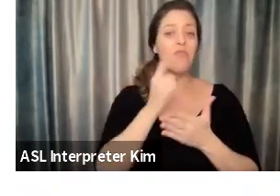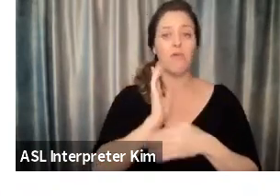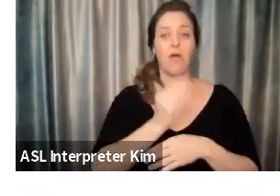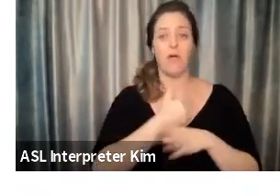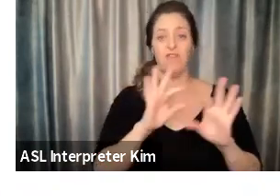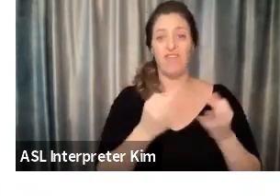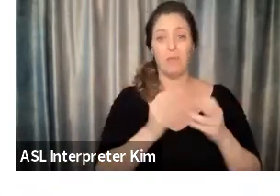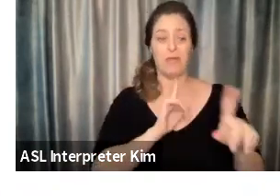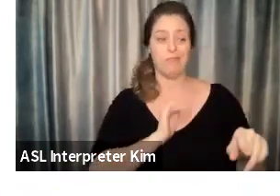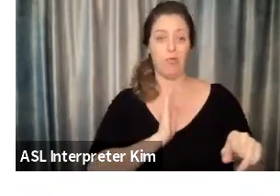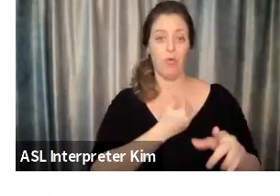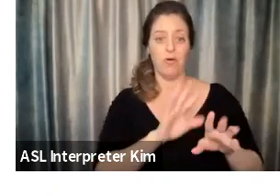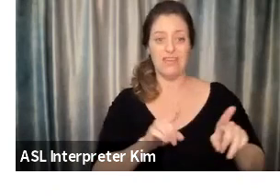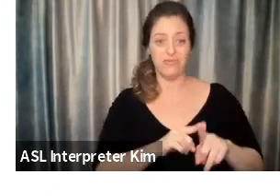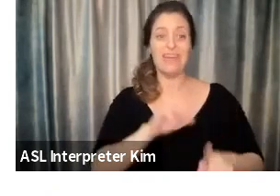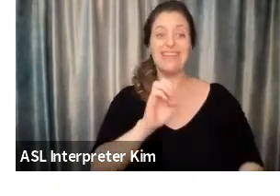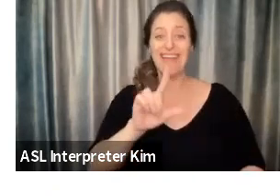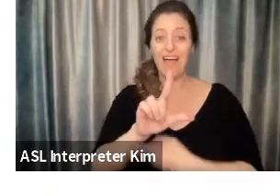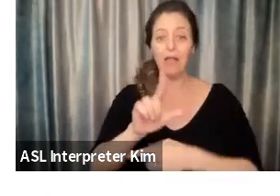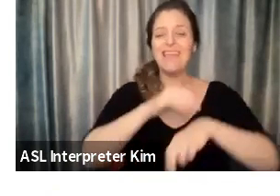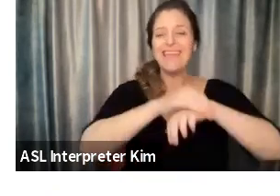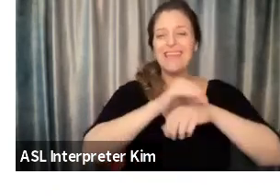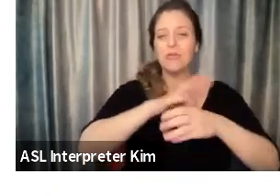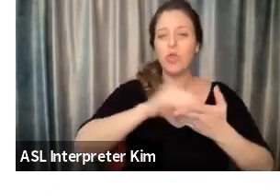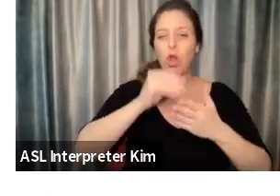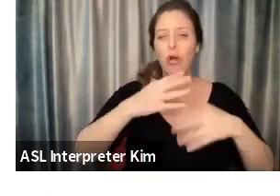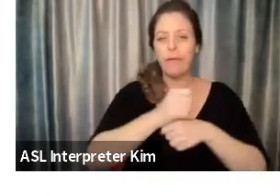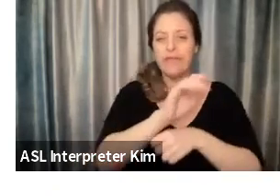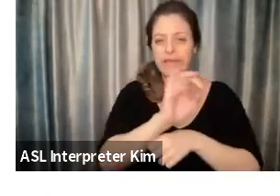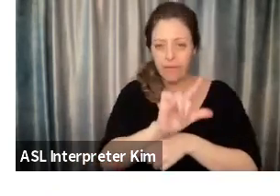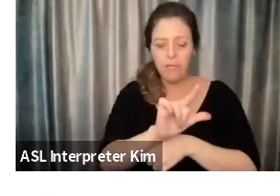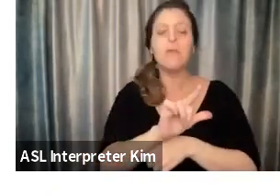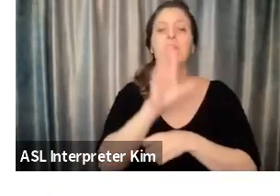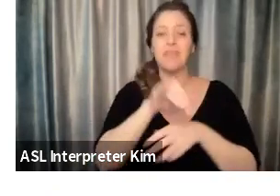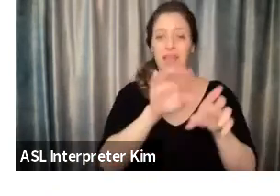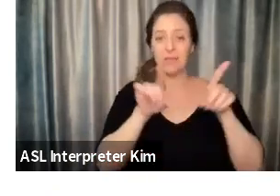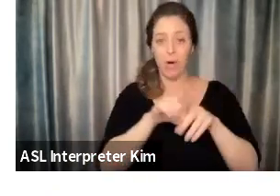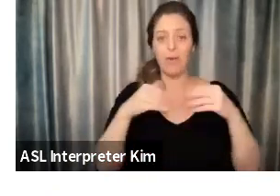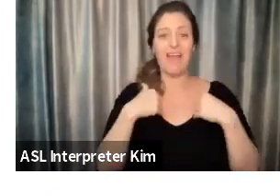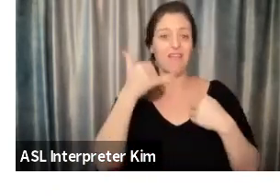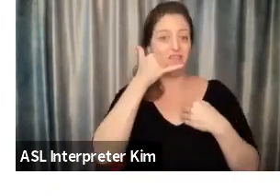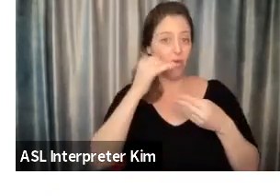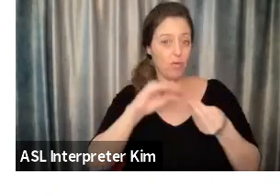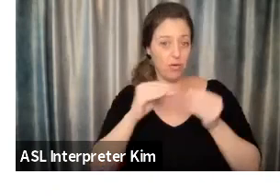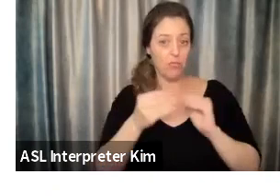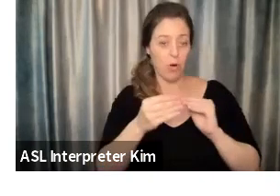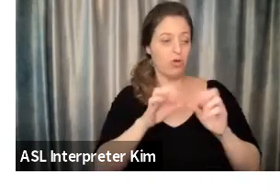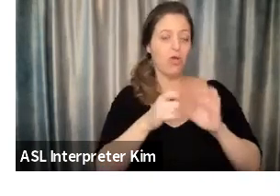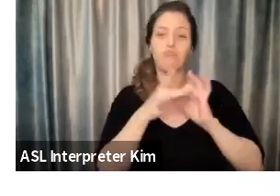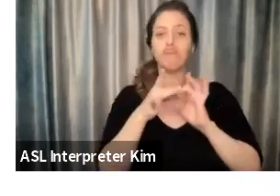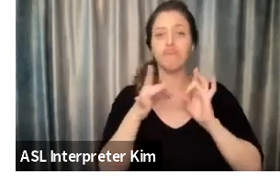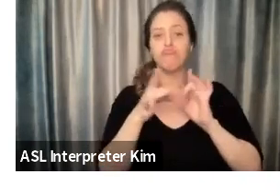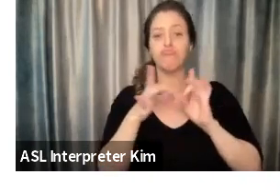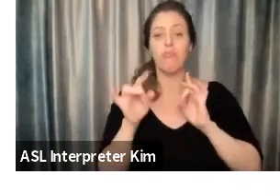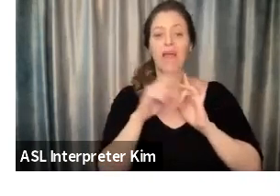families. Our English Learner Service Department has a contact line where messages can be left for them so that they can